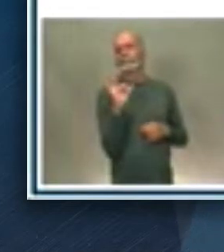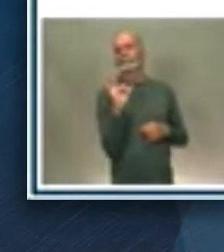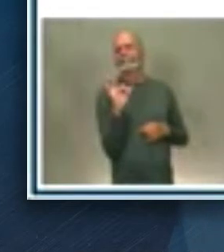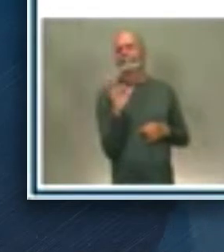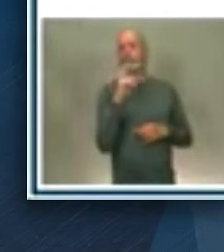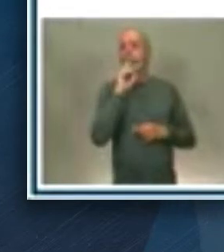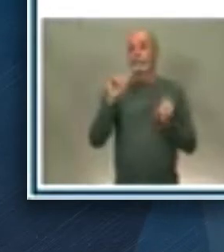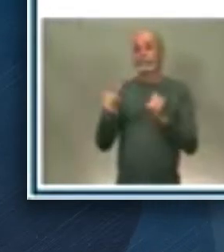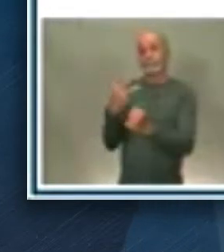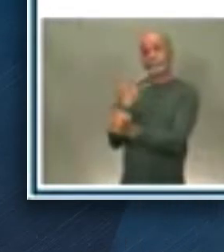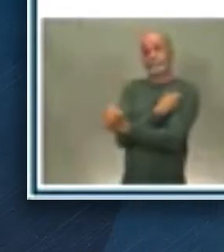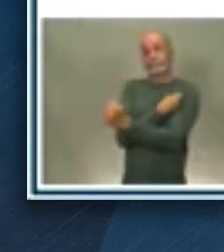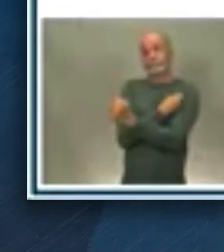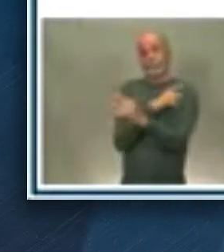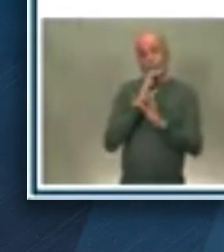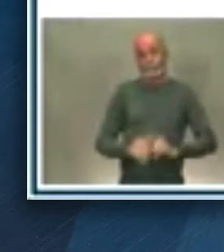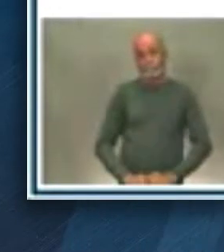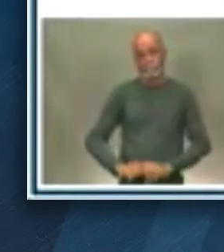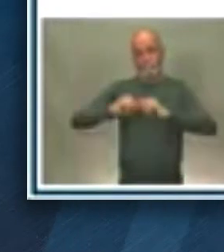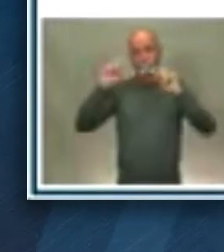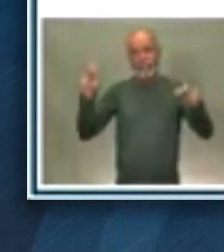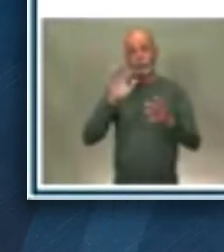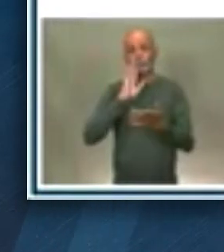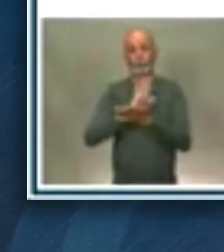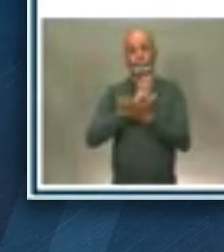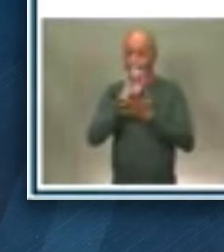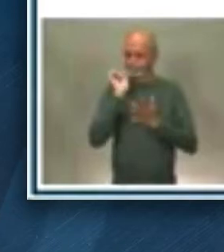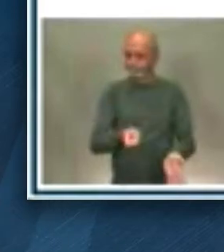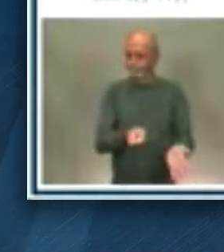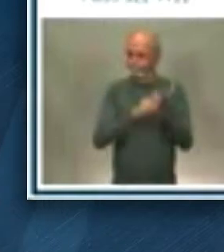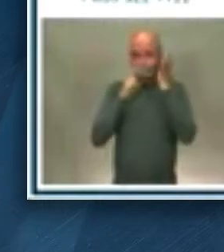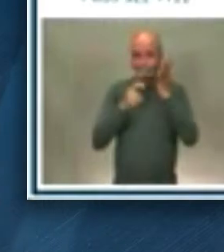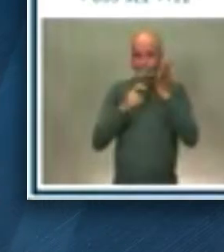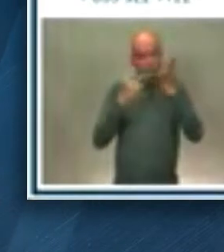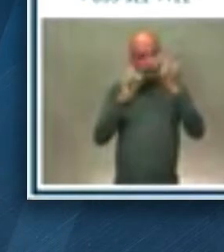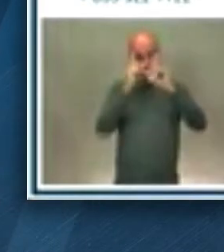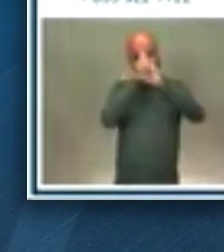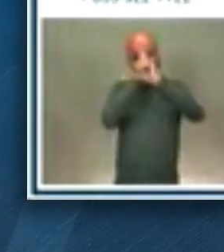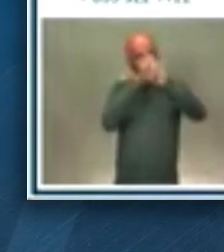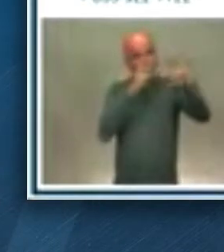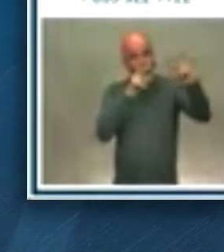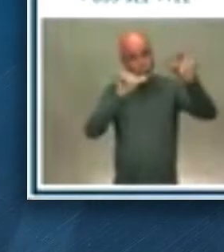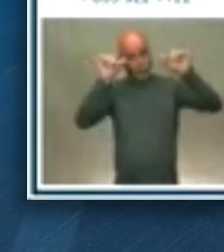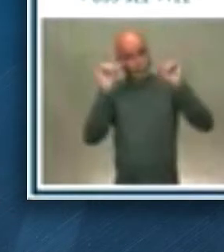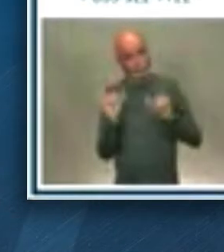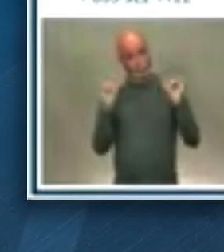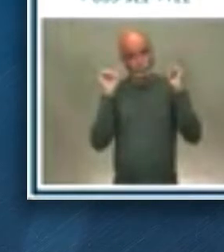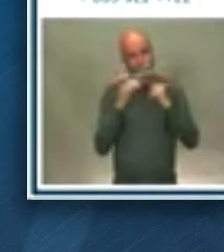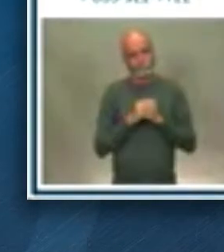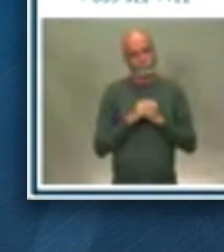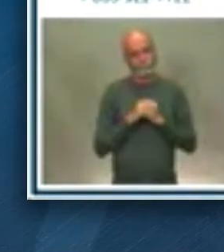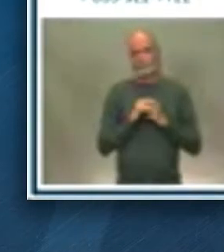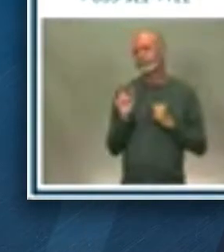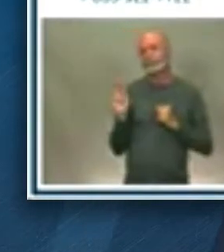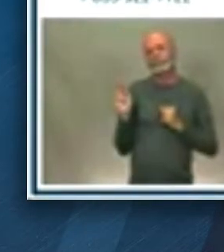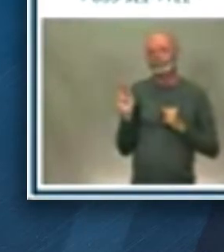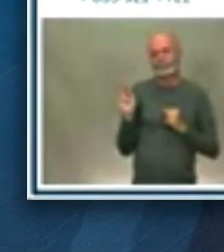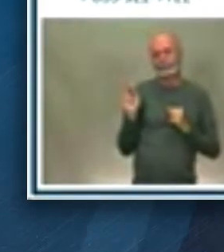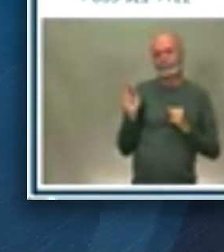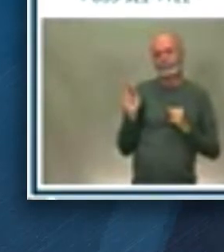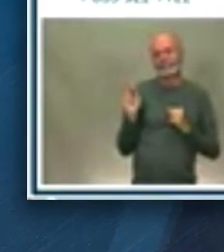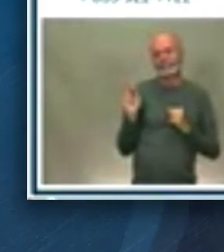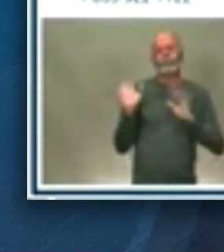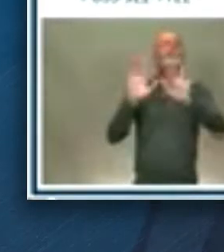school. Is that something that you are still interested in pursuing? No, but back to Natasha, the answer to your question is yes.